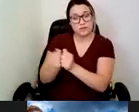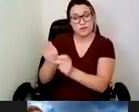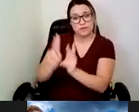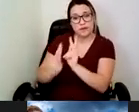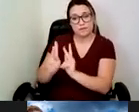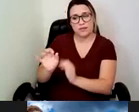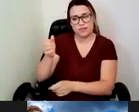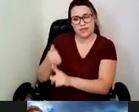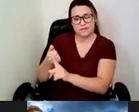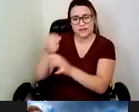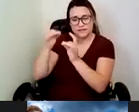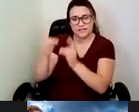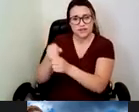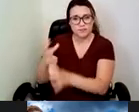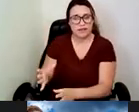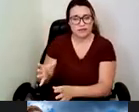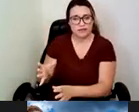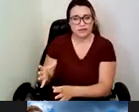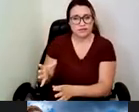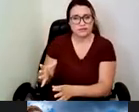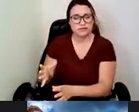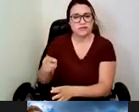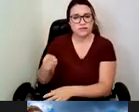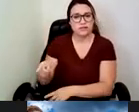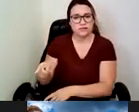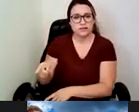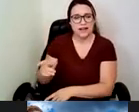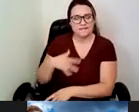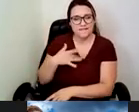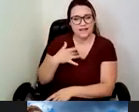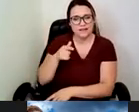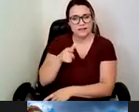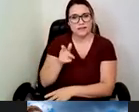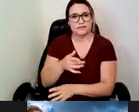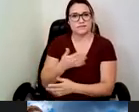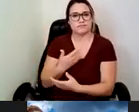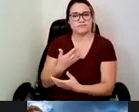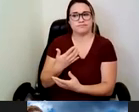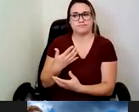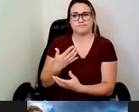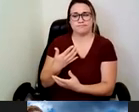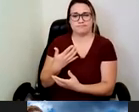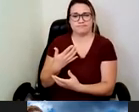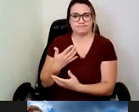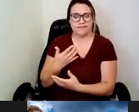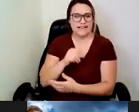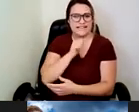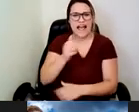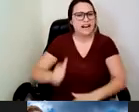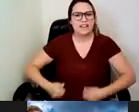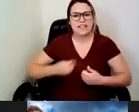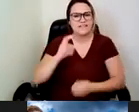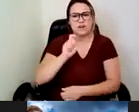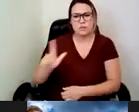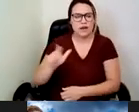they're representing someone else's, I feel these are very strongly, these are not a living will, they're not to be